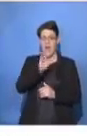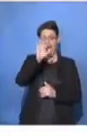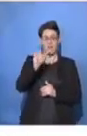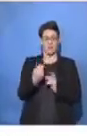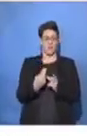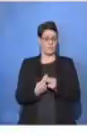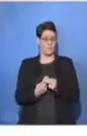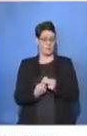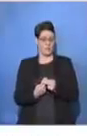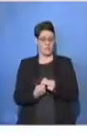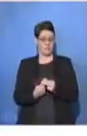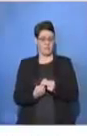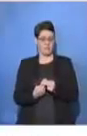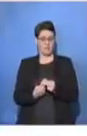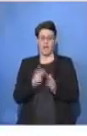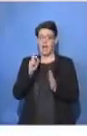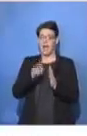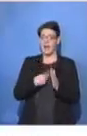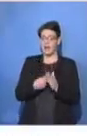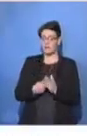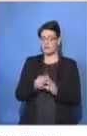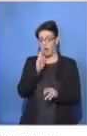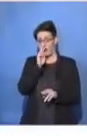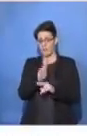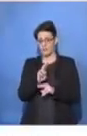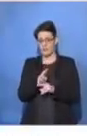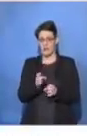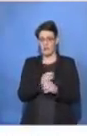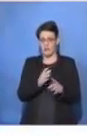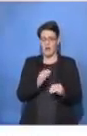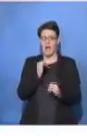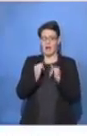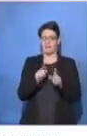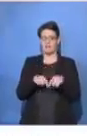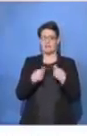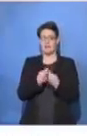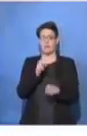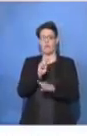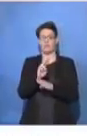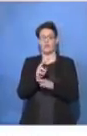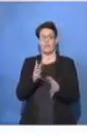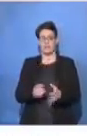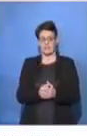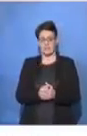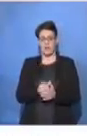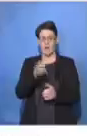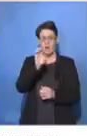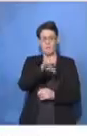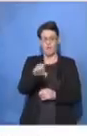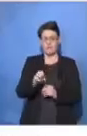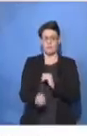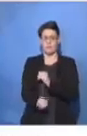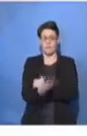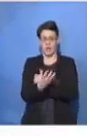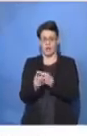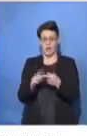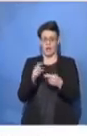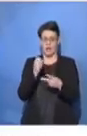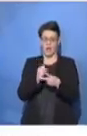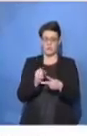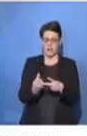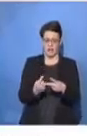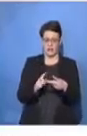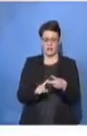Union Election Observation Mission deployed 11 teams of observers in the provinces of Mpumalanga,